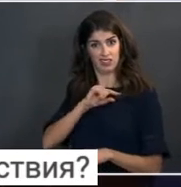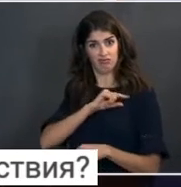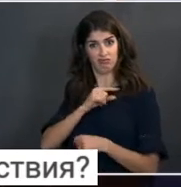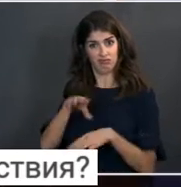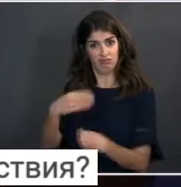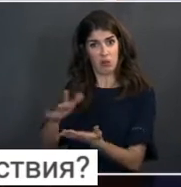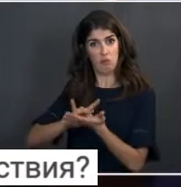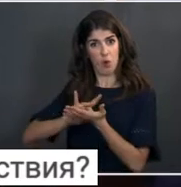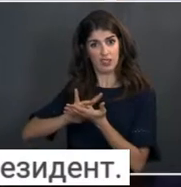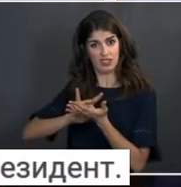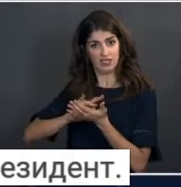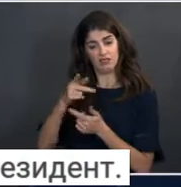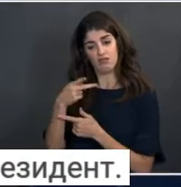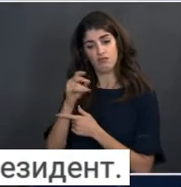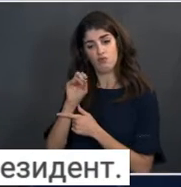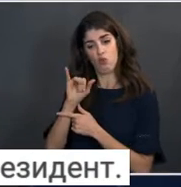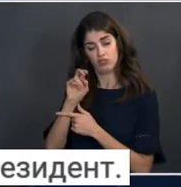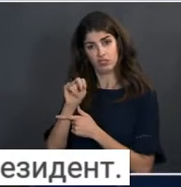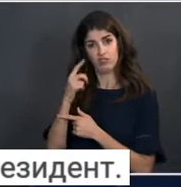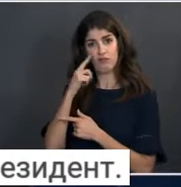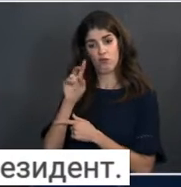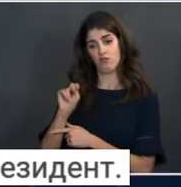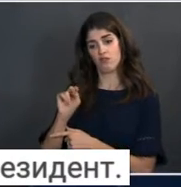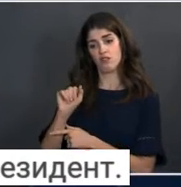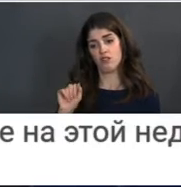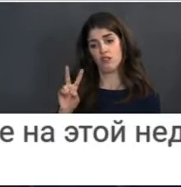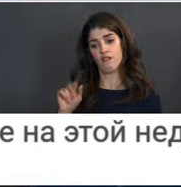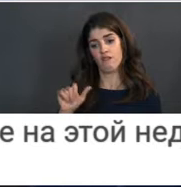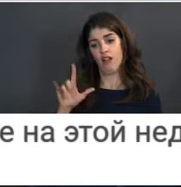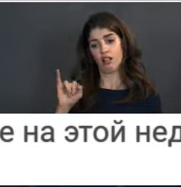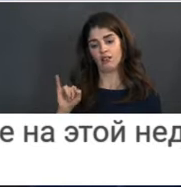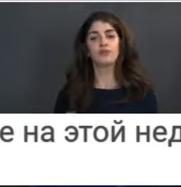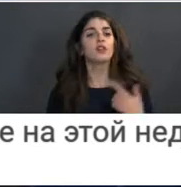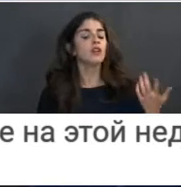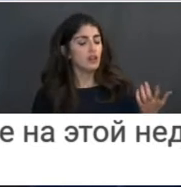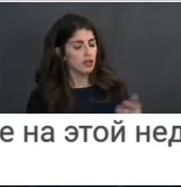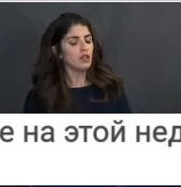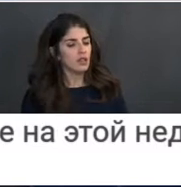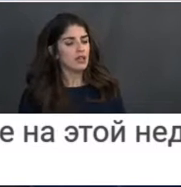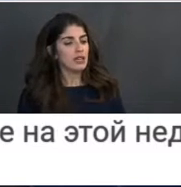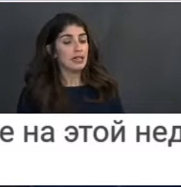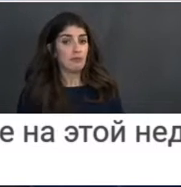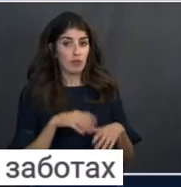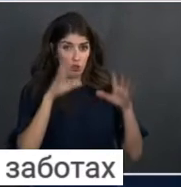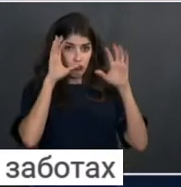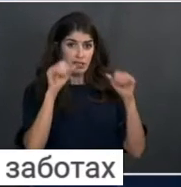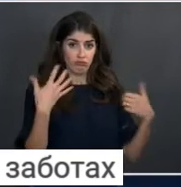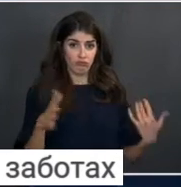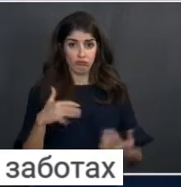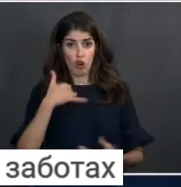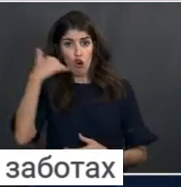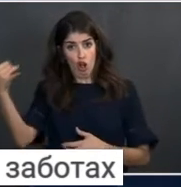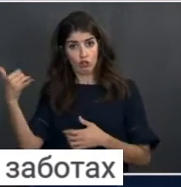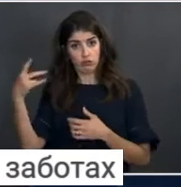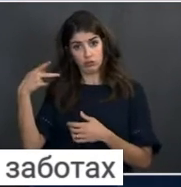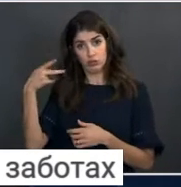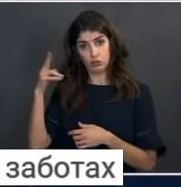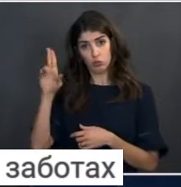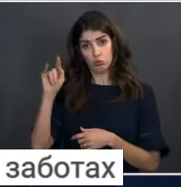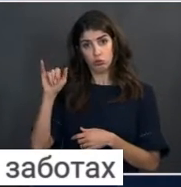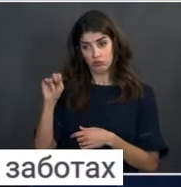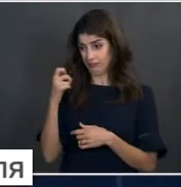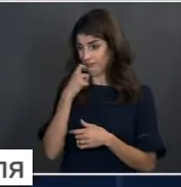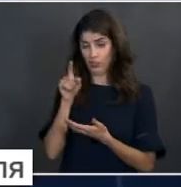punish Russia for its actions? Well, first, the president spoke with President Putin earlier this week, as you know, and he did not hold back in